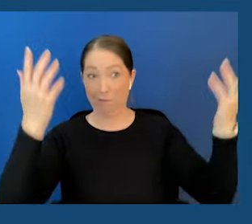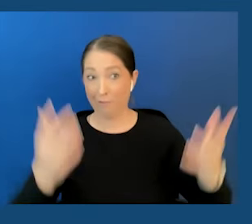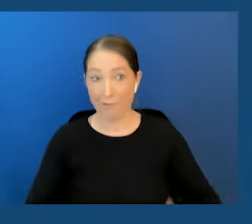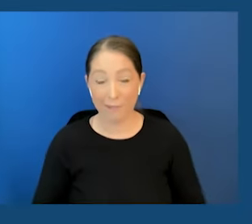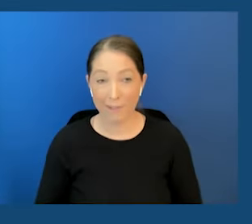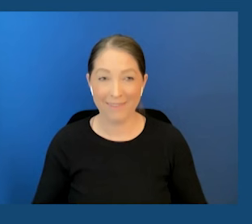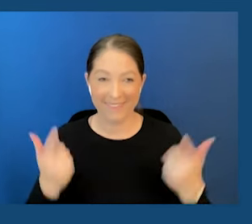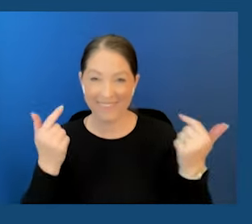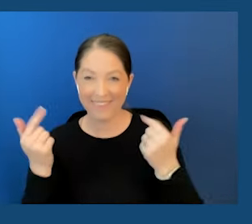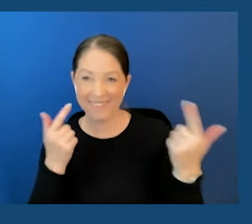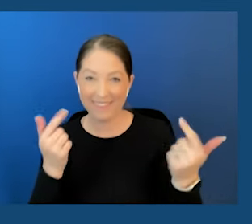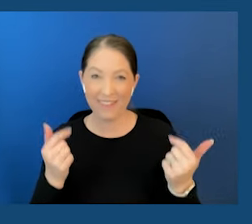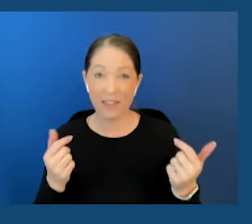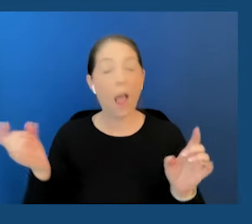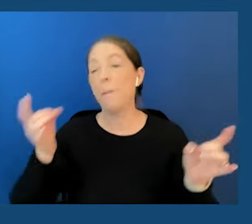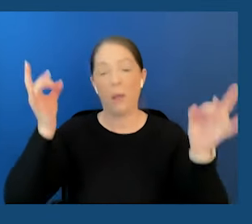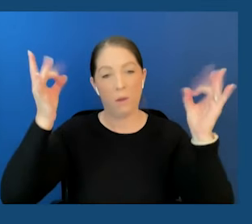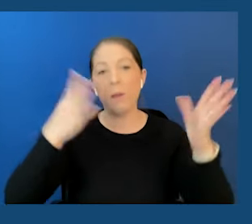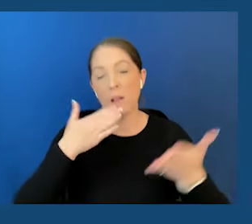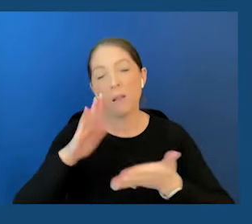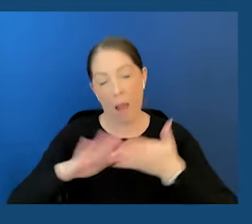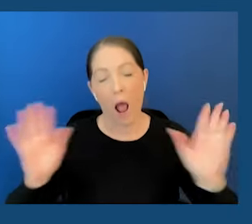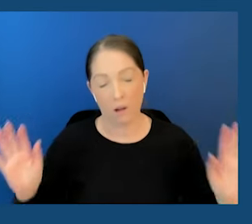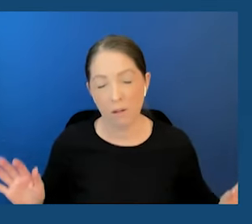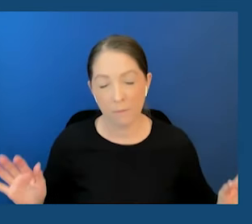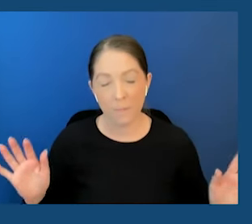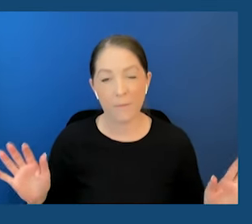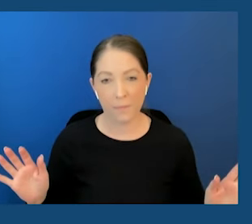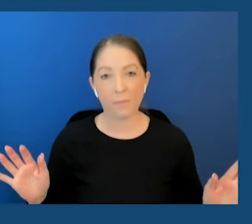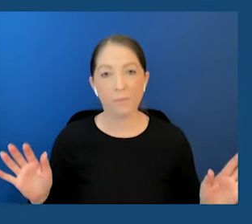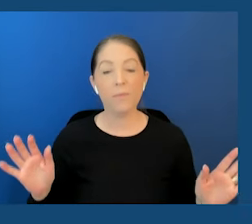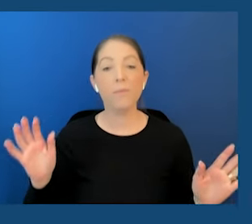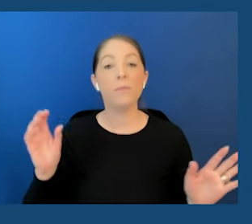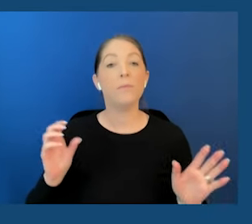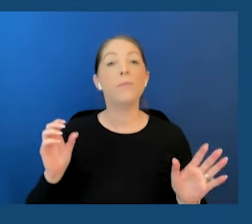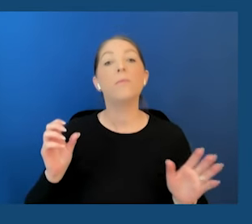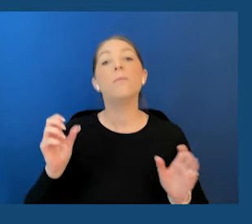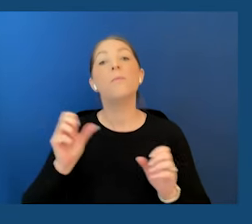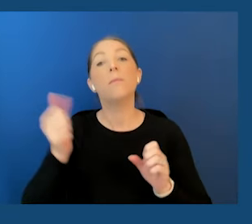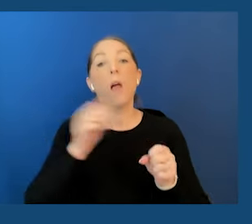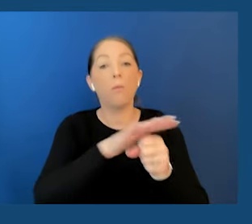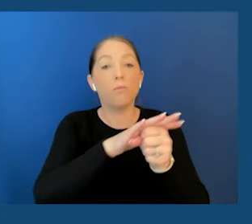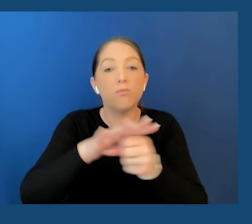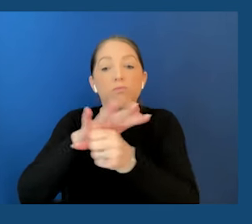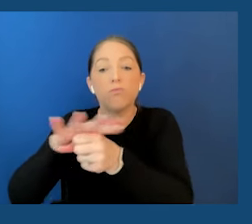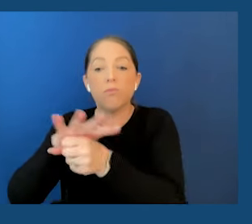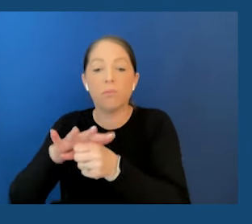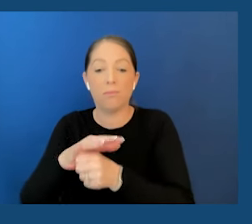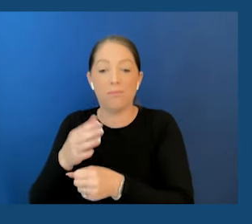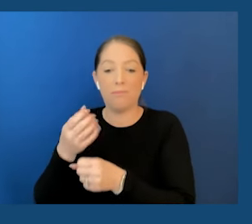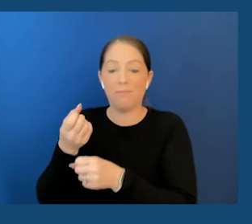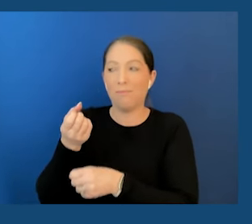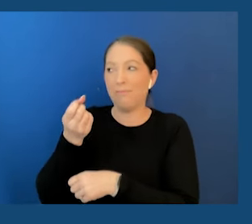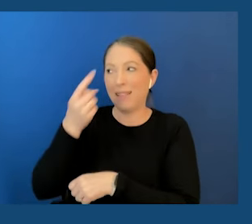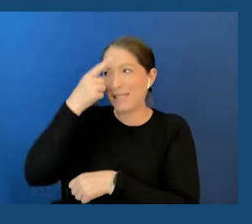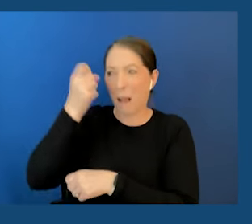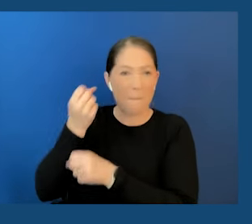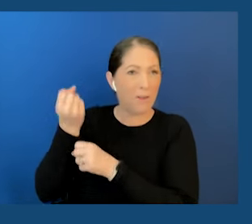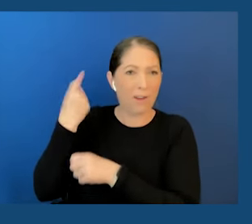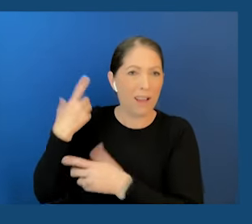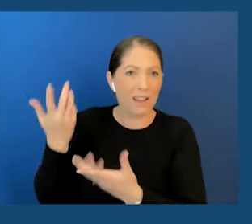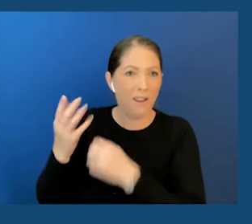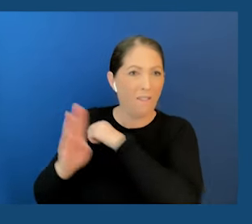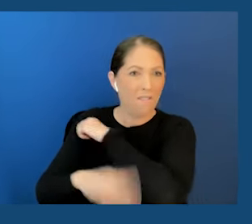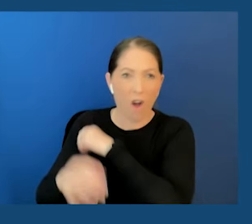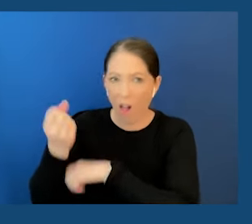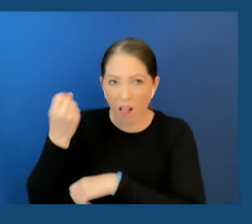But it was bad. Let me just say, it was really bad. And so in other pockets of Orange and Rockland County, just last summer, in last fall, historic amounts of